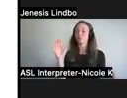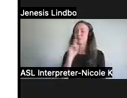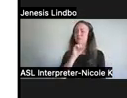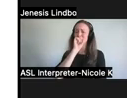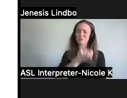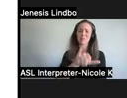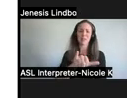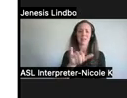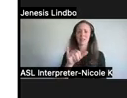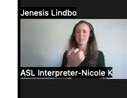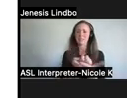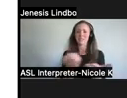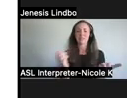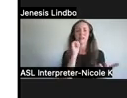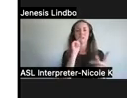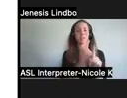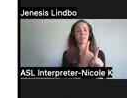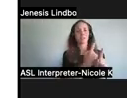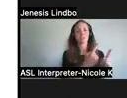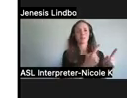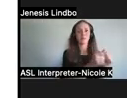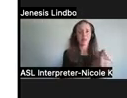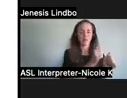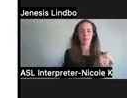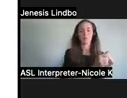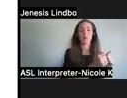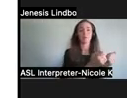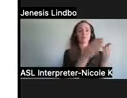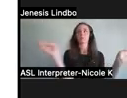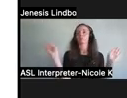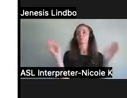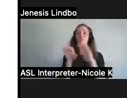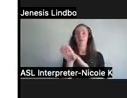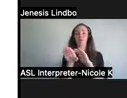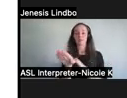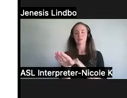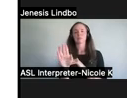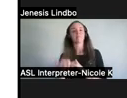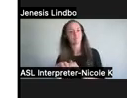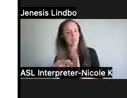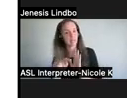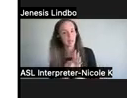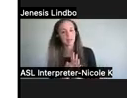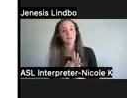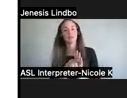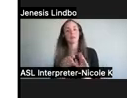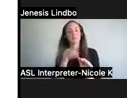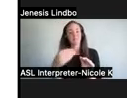allows someone not just to play video games, but to access a lot of different things in their environment. One kind of drawback of the quad stick is that it does cost